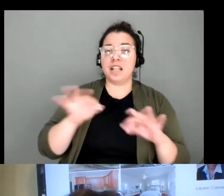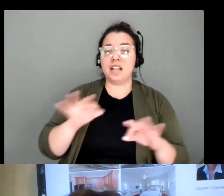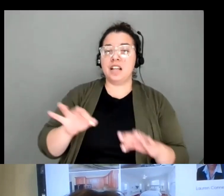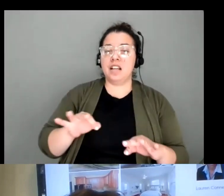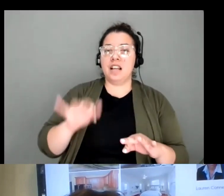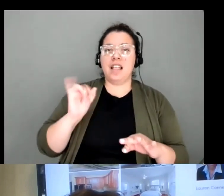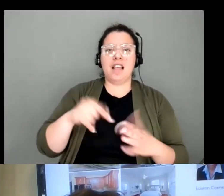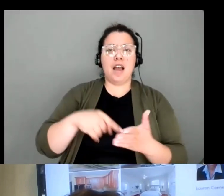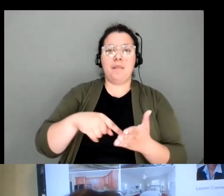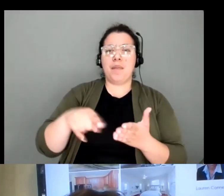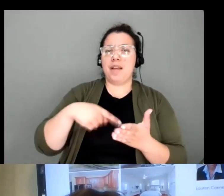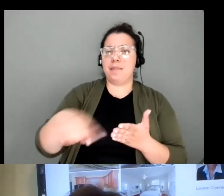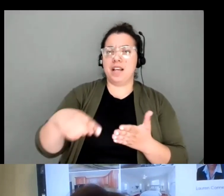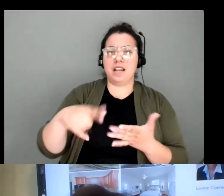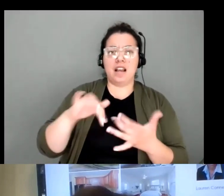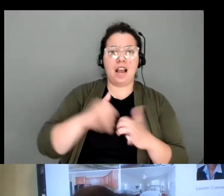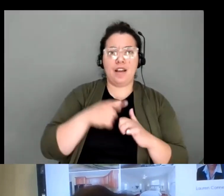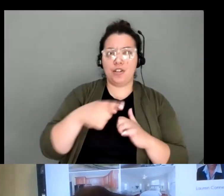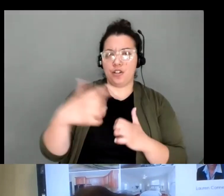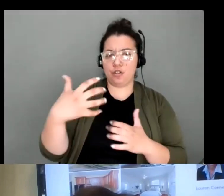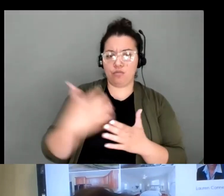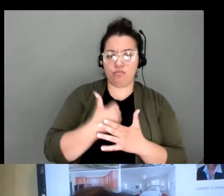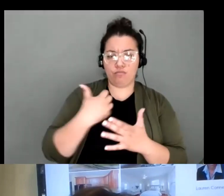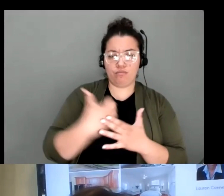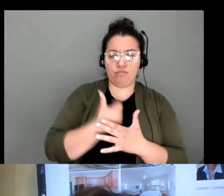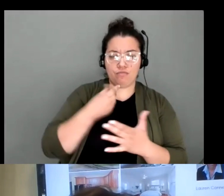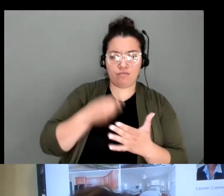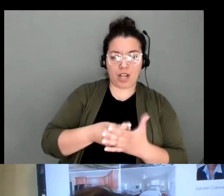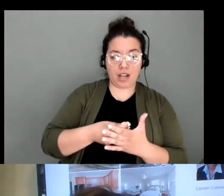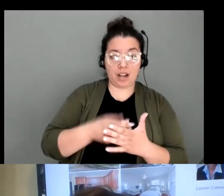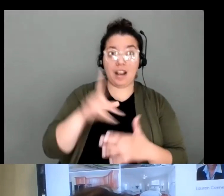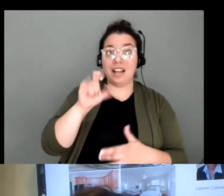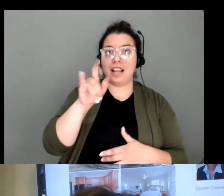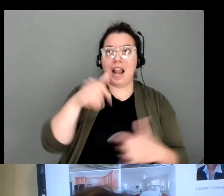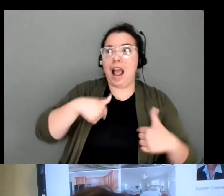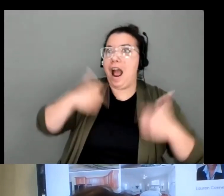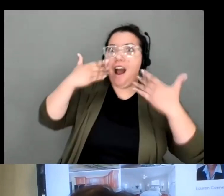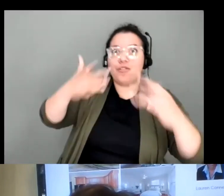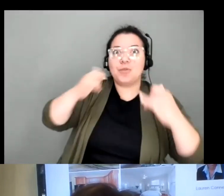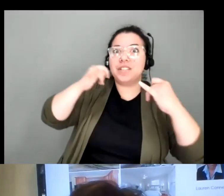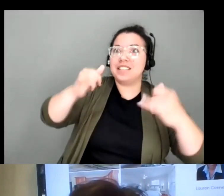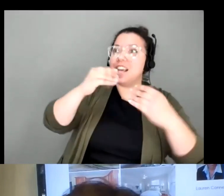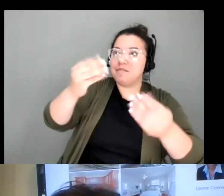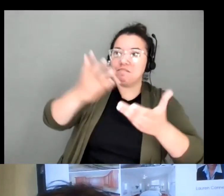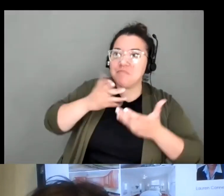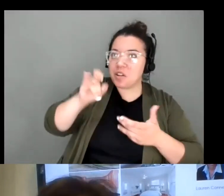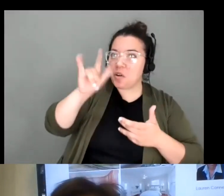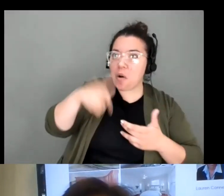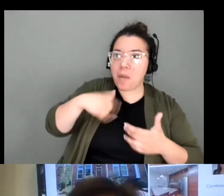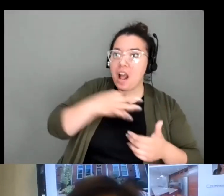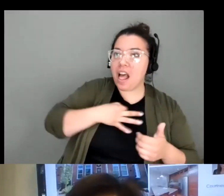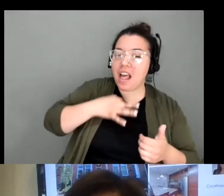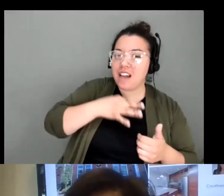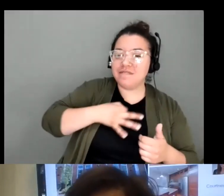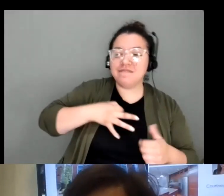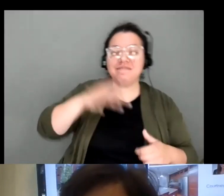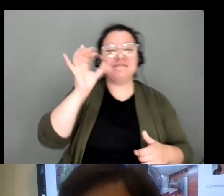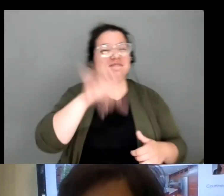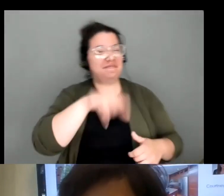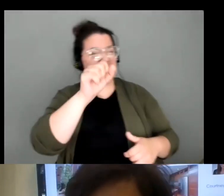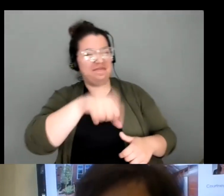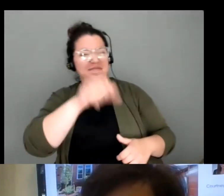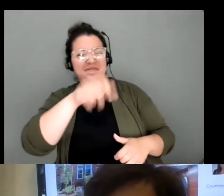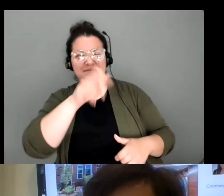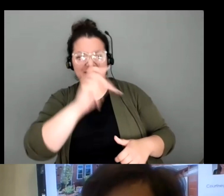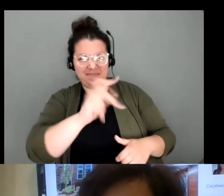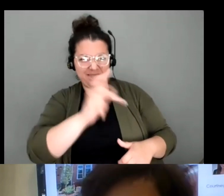payment work? How do you get paid for what you do? Do you get paid, Colby? I don't know either. Yeah, Lety can learn too. Mystery. Tell us how